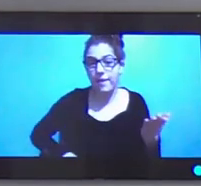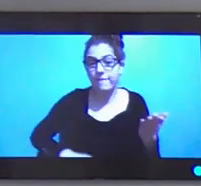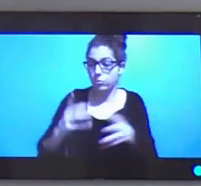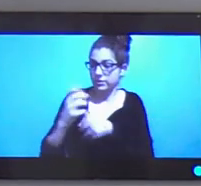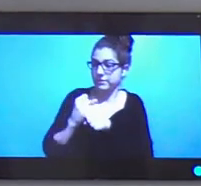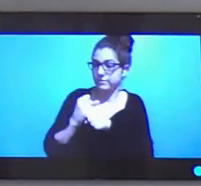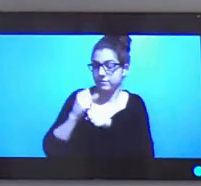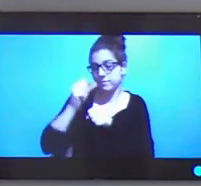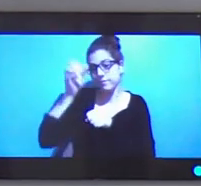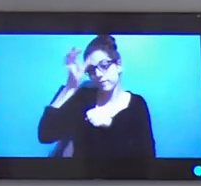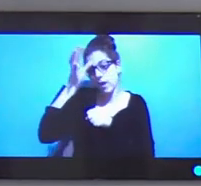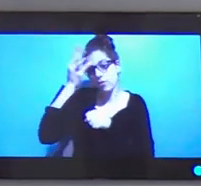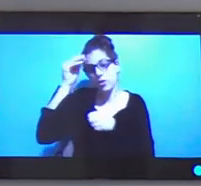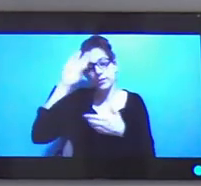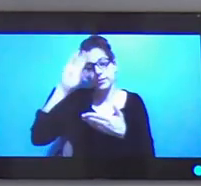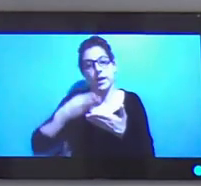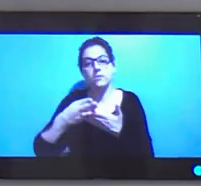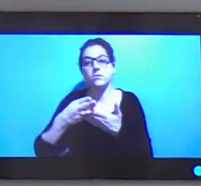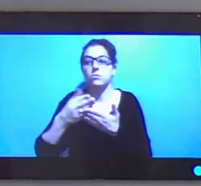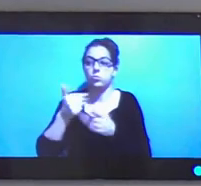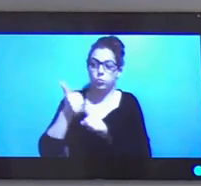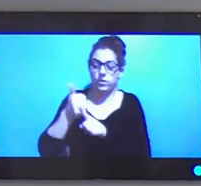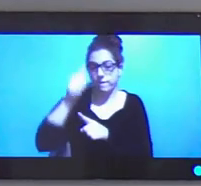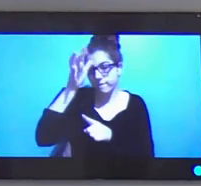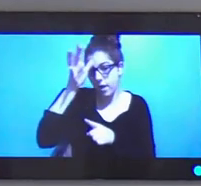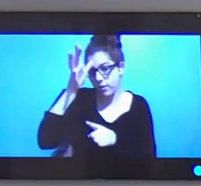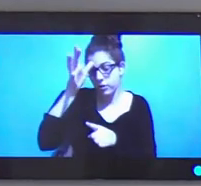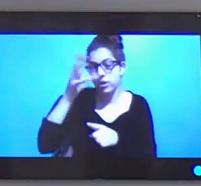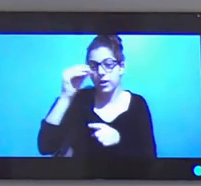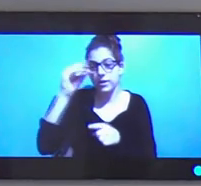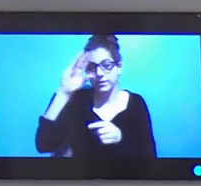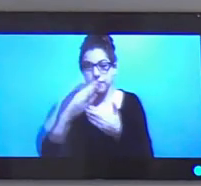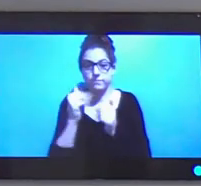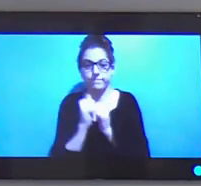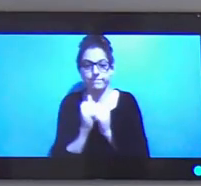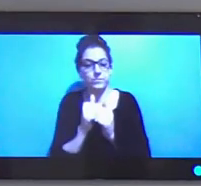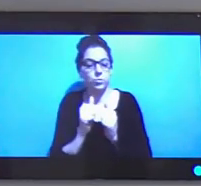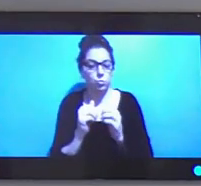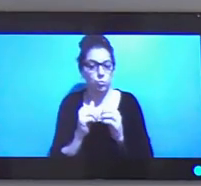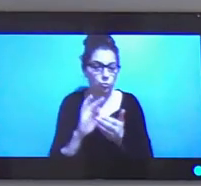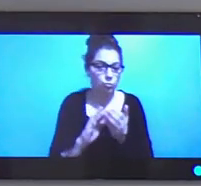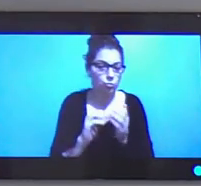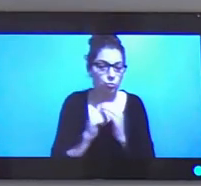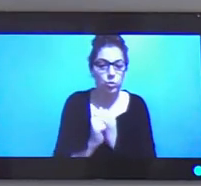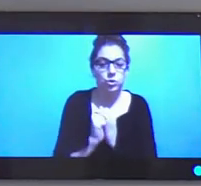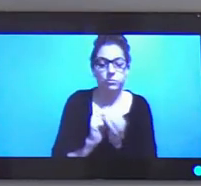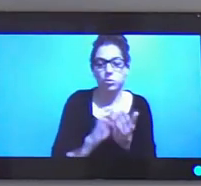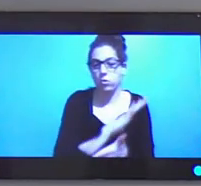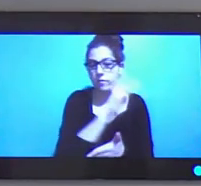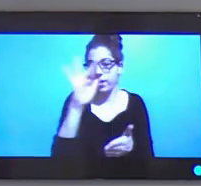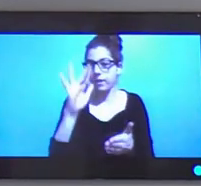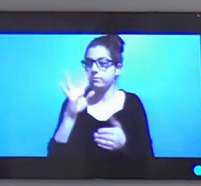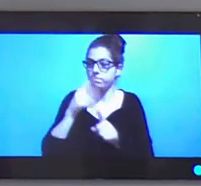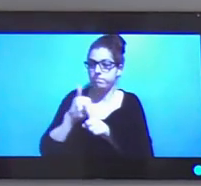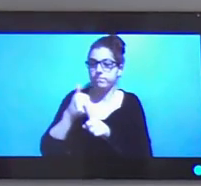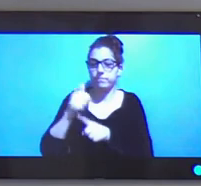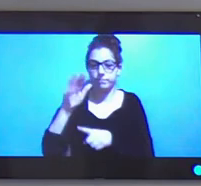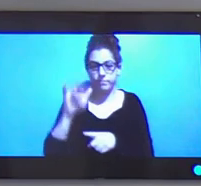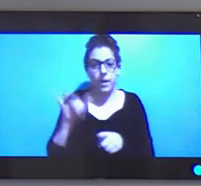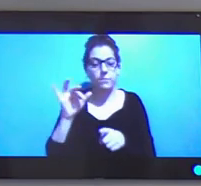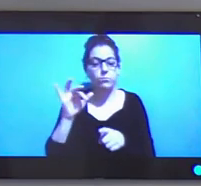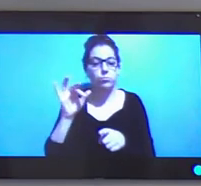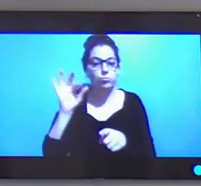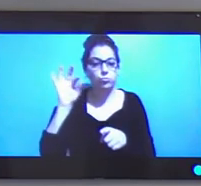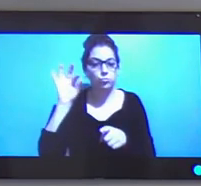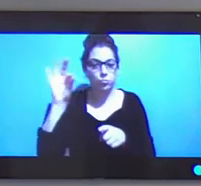and the Son, who with the Father and the Son together is worshipped and glorified, who spoke by the prophets. And I believe in one